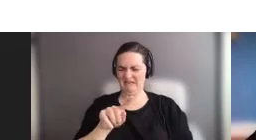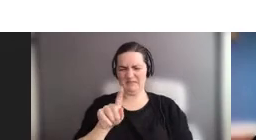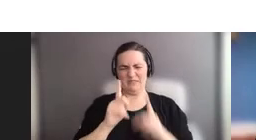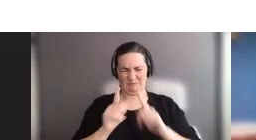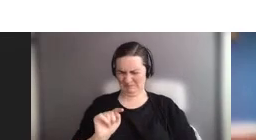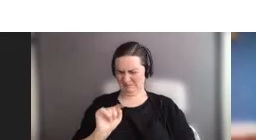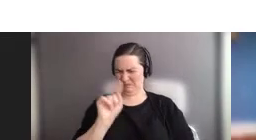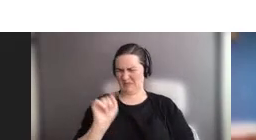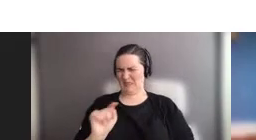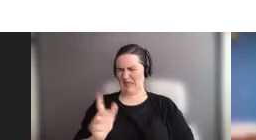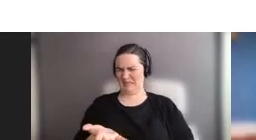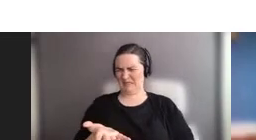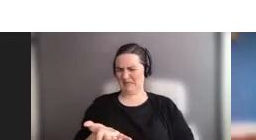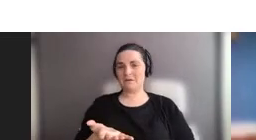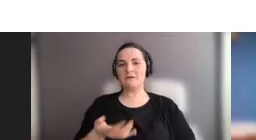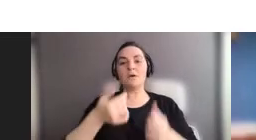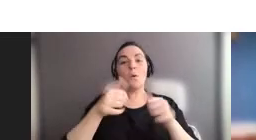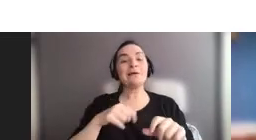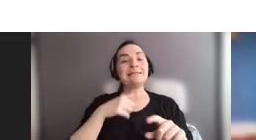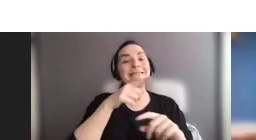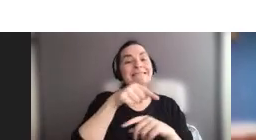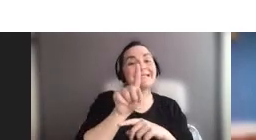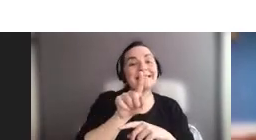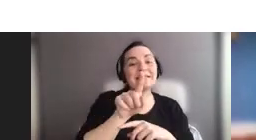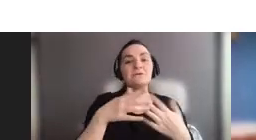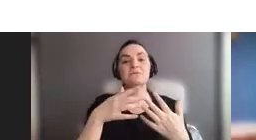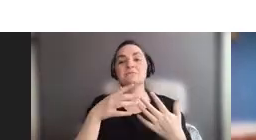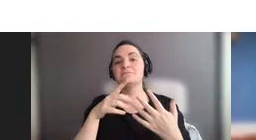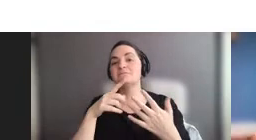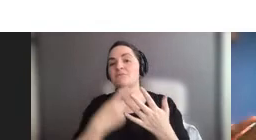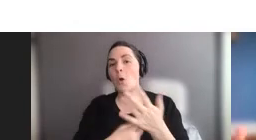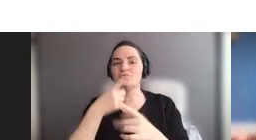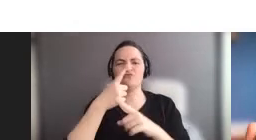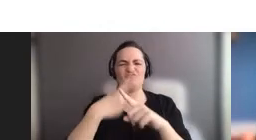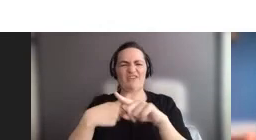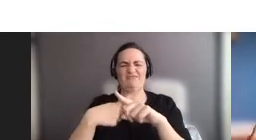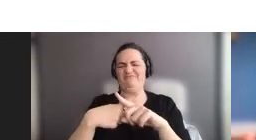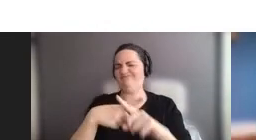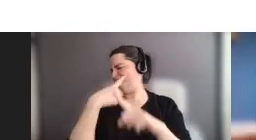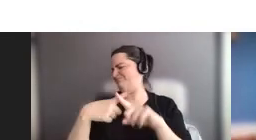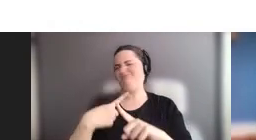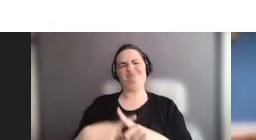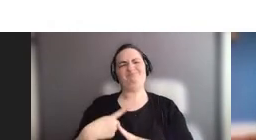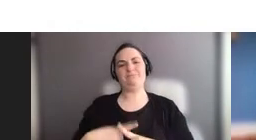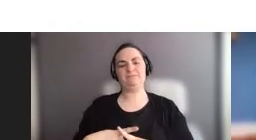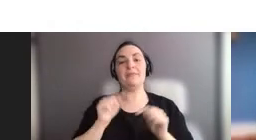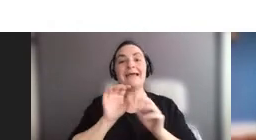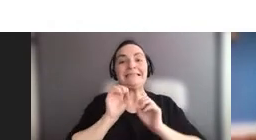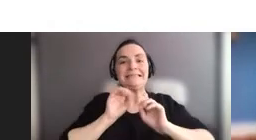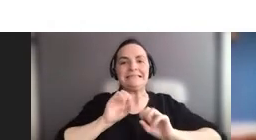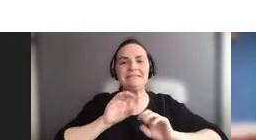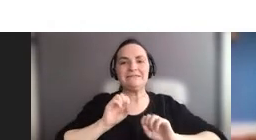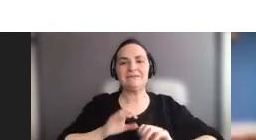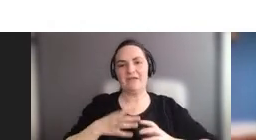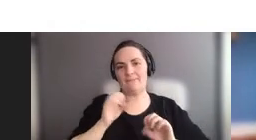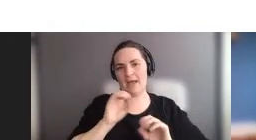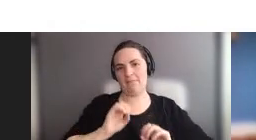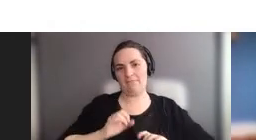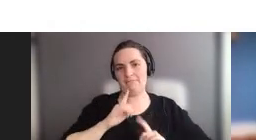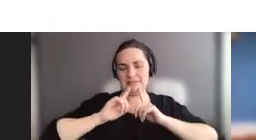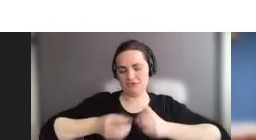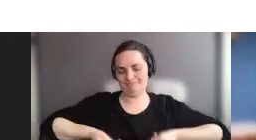ticks or crosses. So all of those things are feedback. The stuff that teachers give to